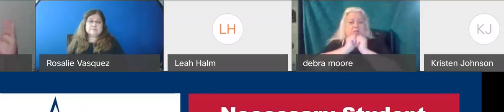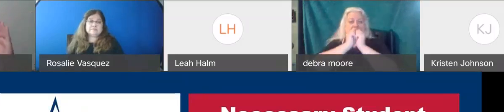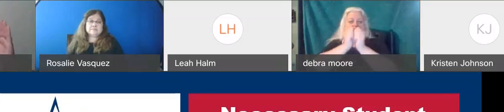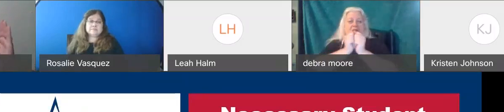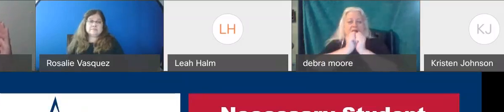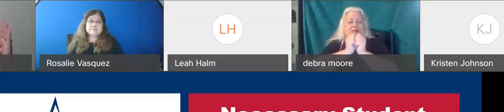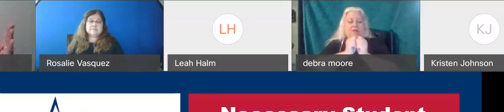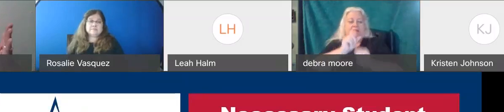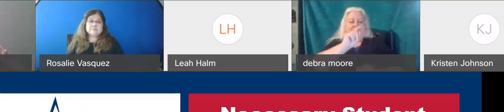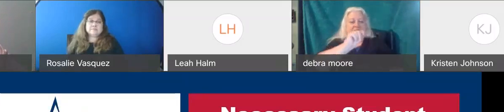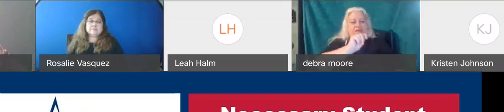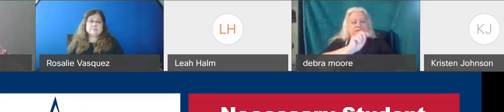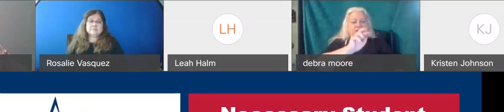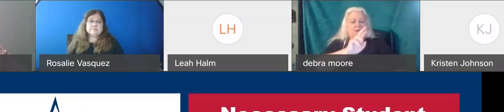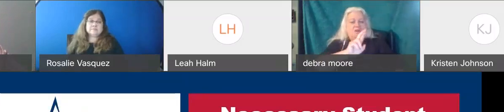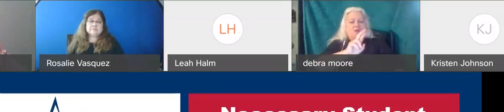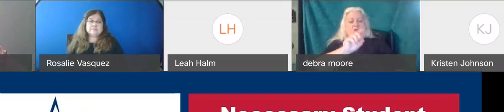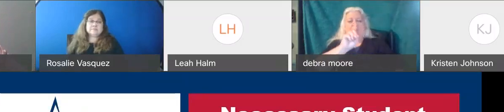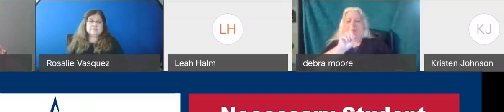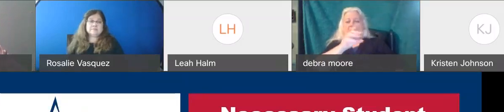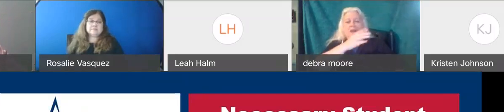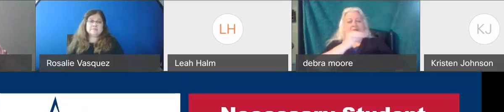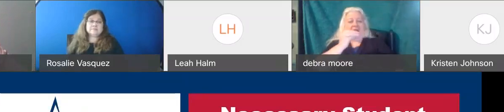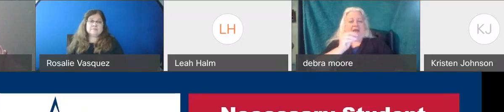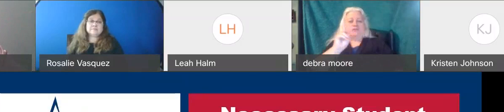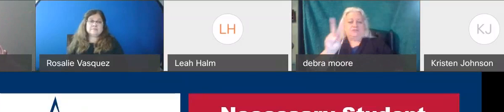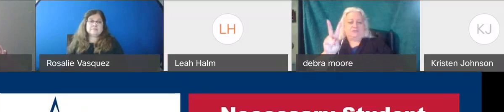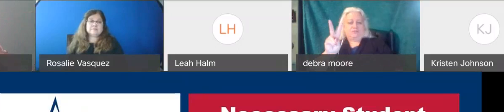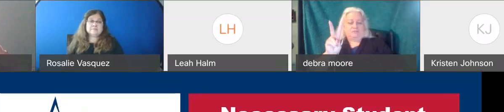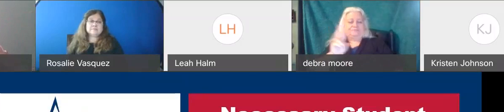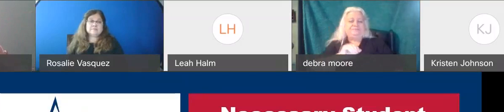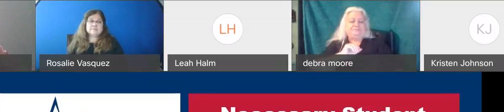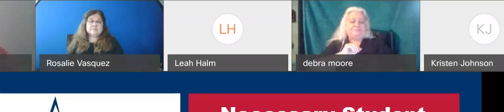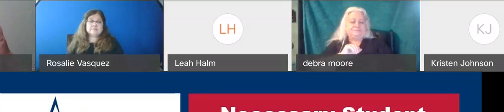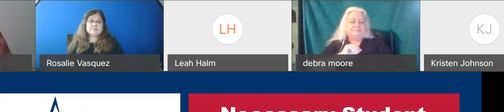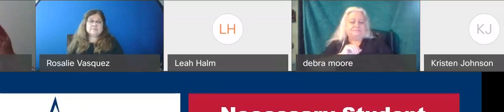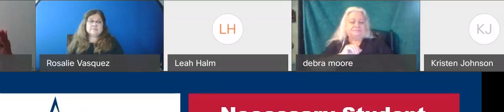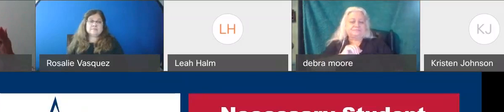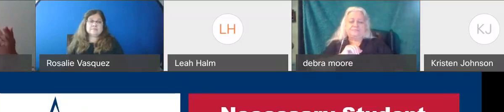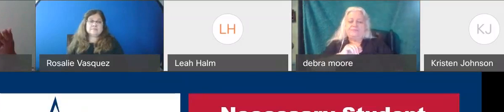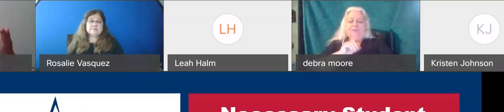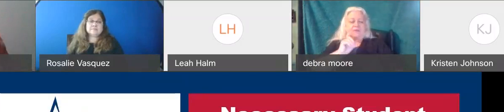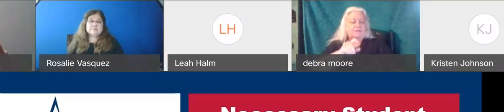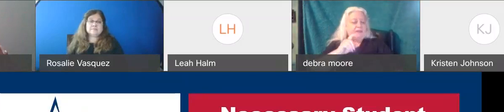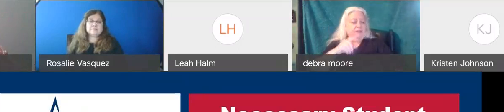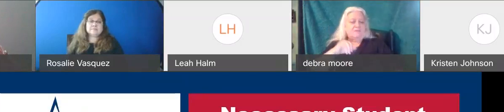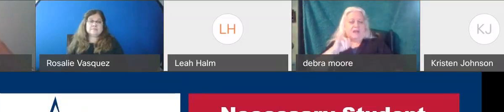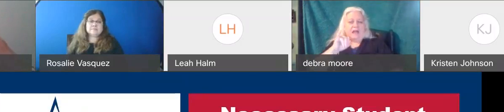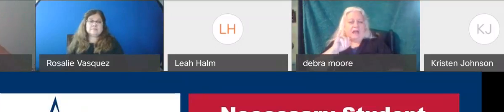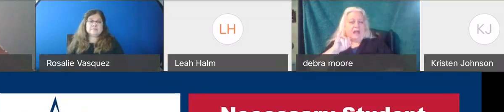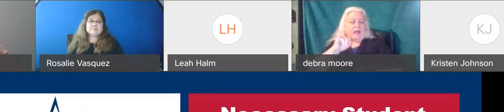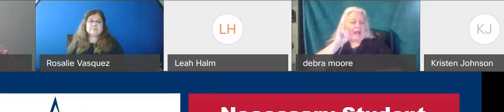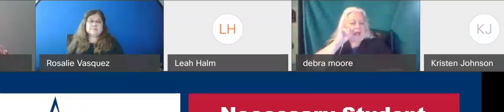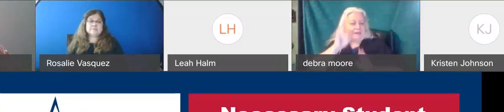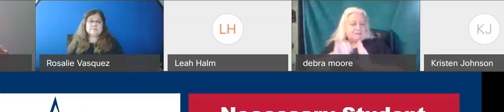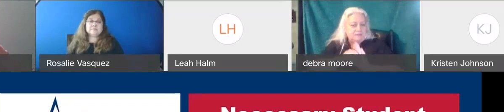the TR1 and 2. Release and indemnification agreement is completed by the students. That's the